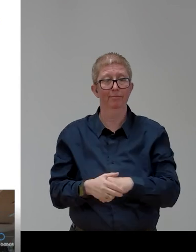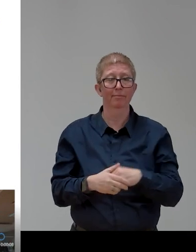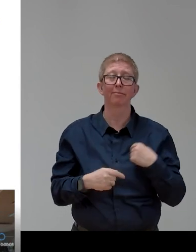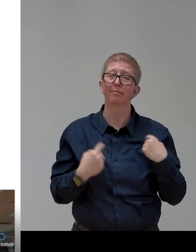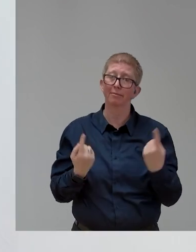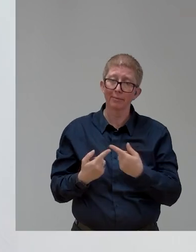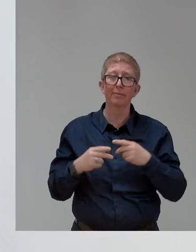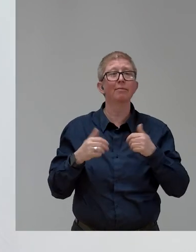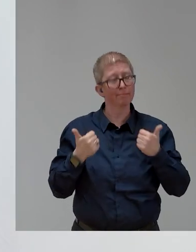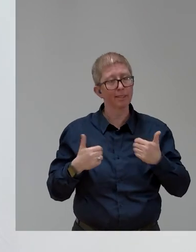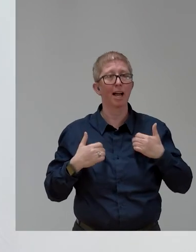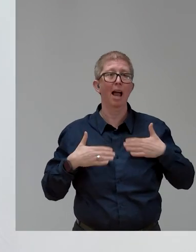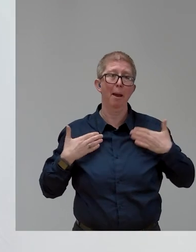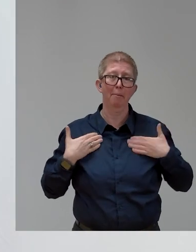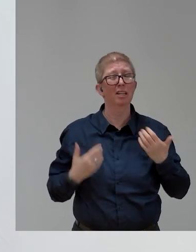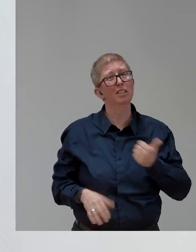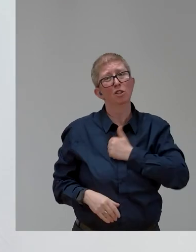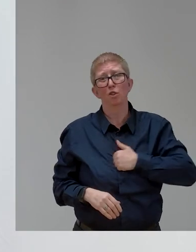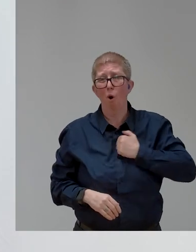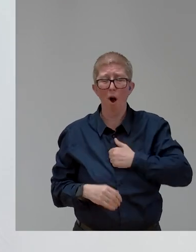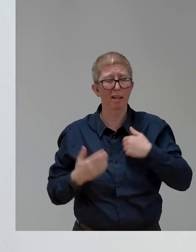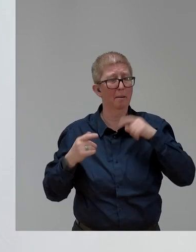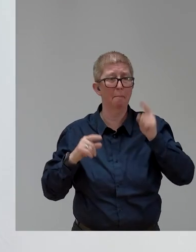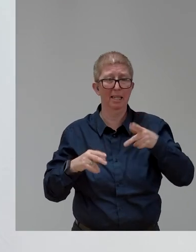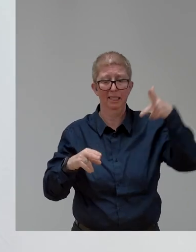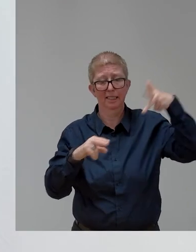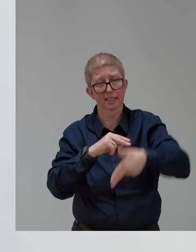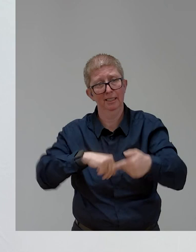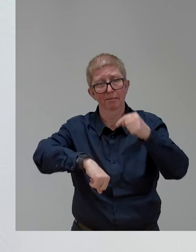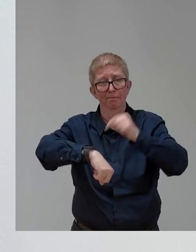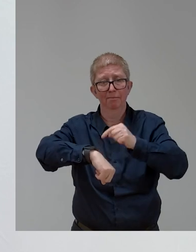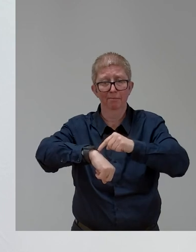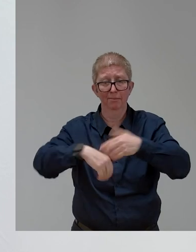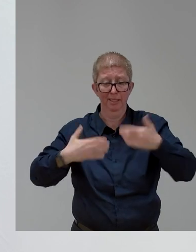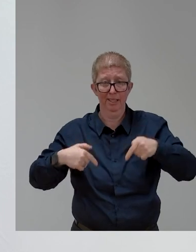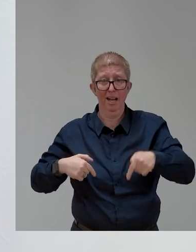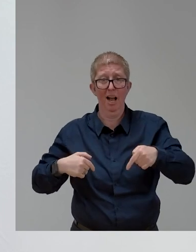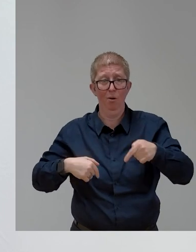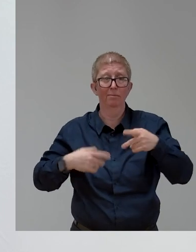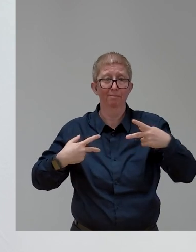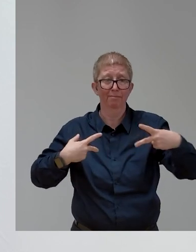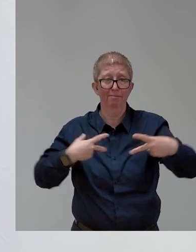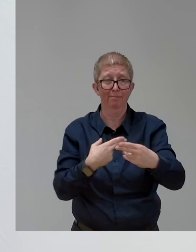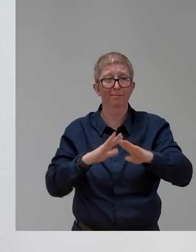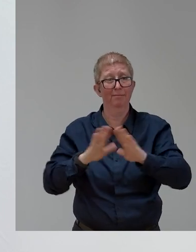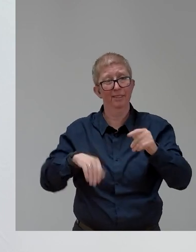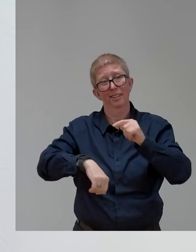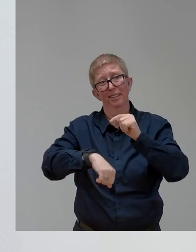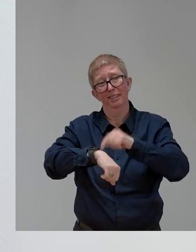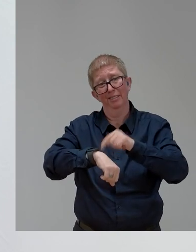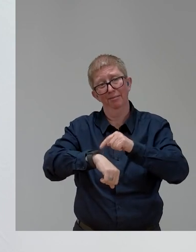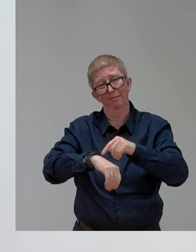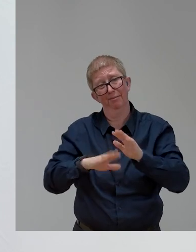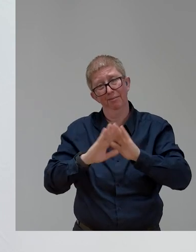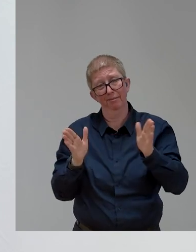sorry that we have to bring the session to an end so that we have enough time between the next session